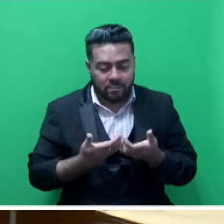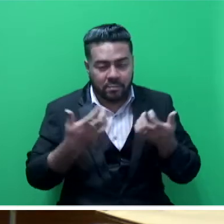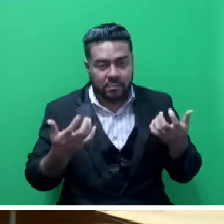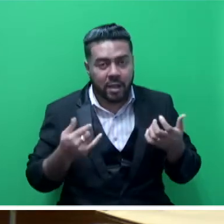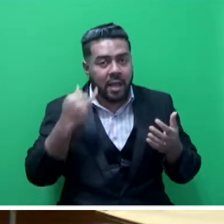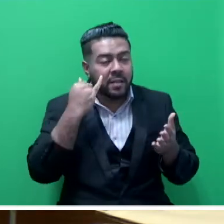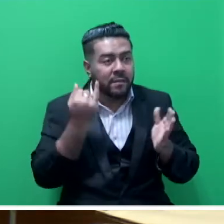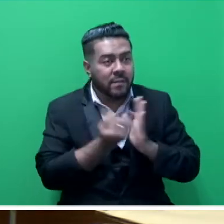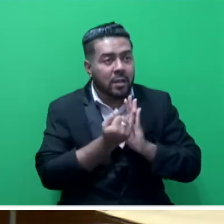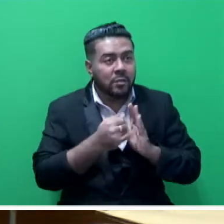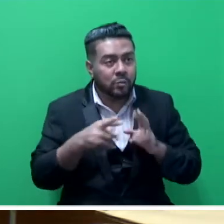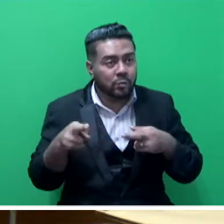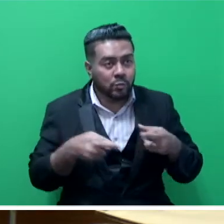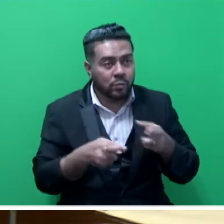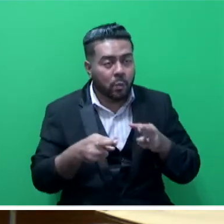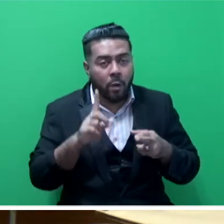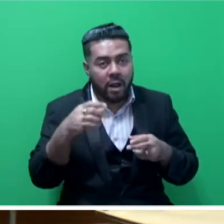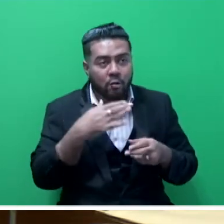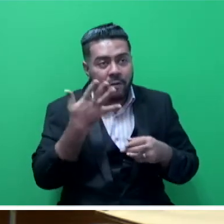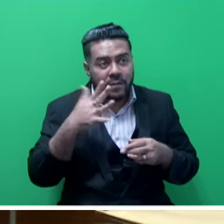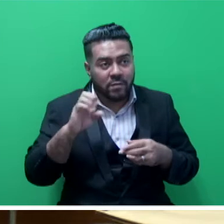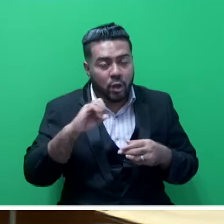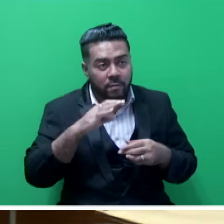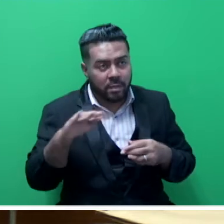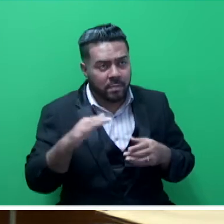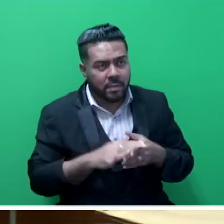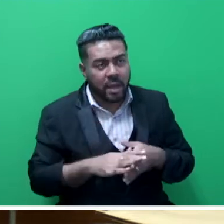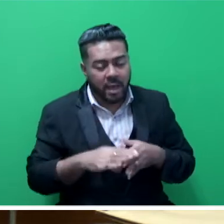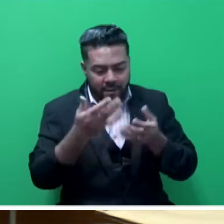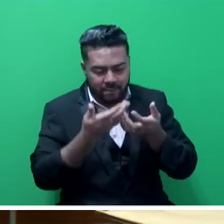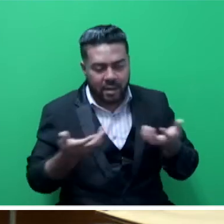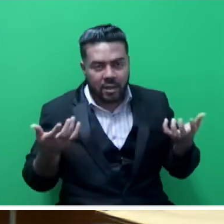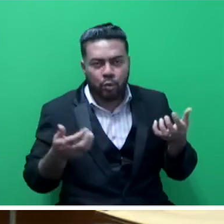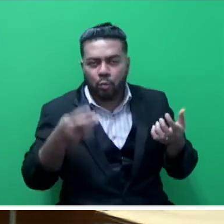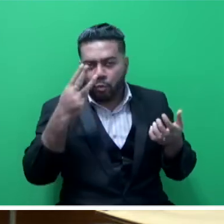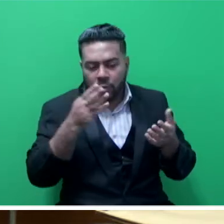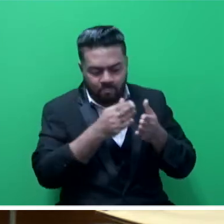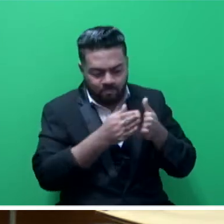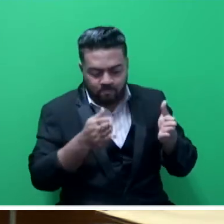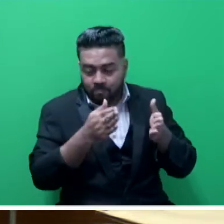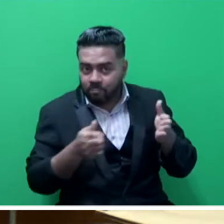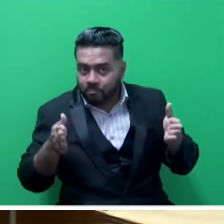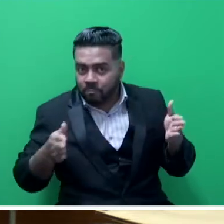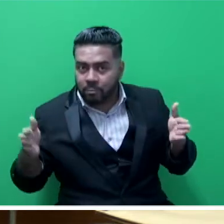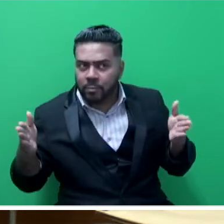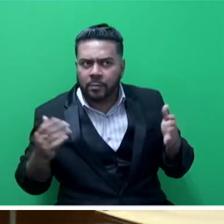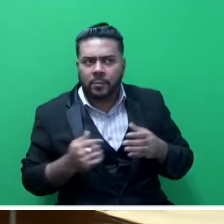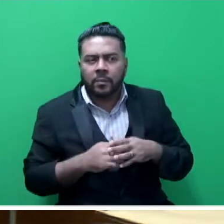identified those rivers, about 150 of them, and divided them into 3 phases. The first phase is about to start